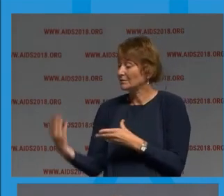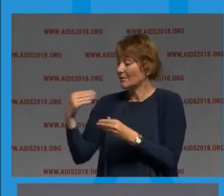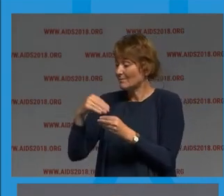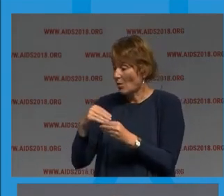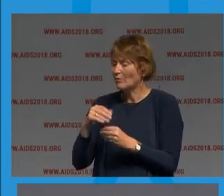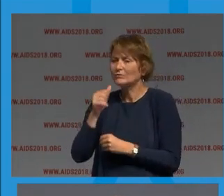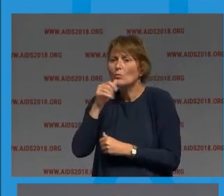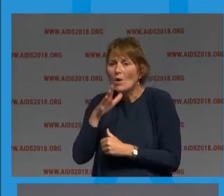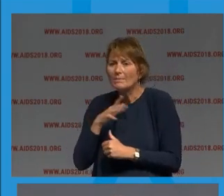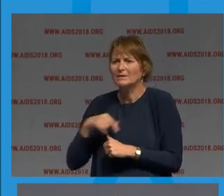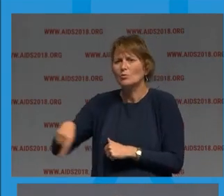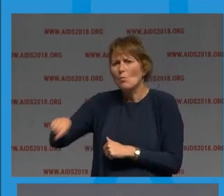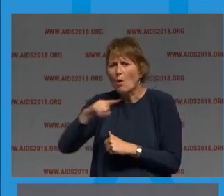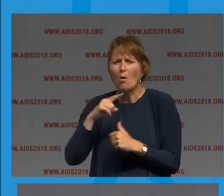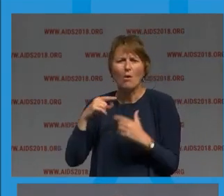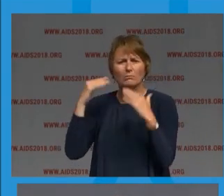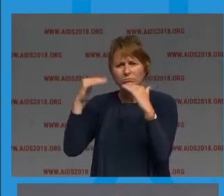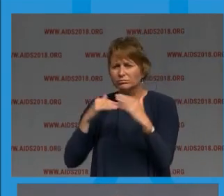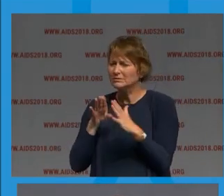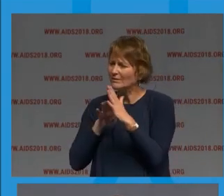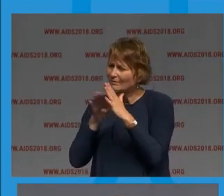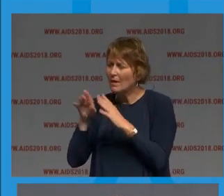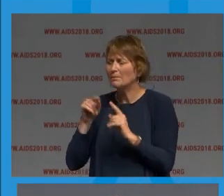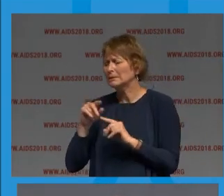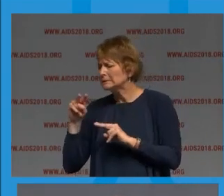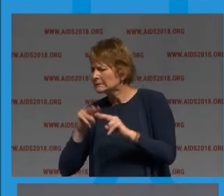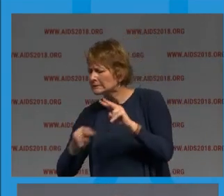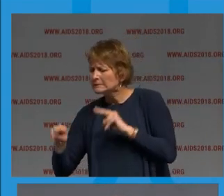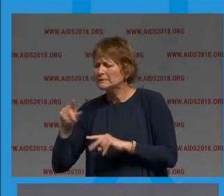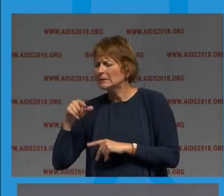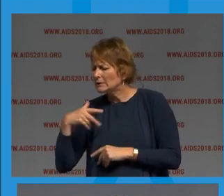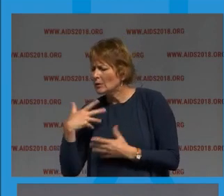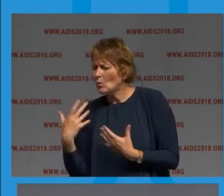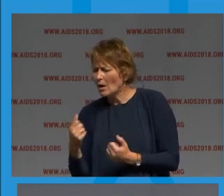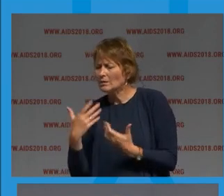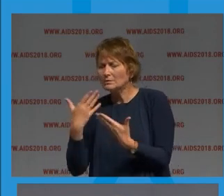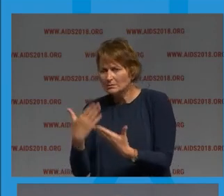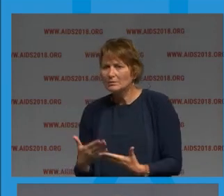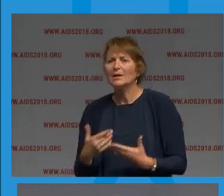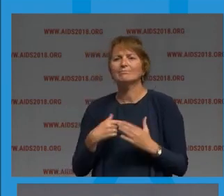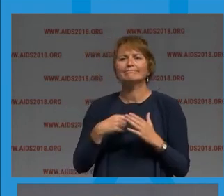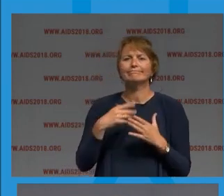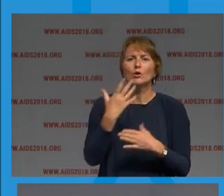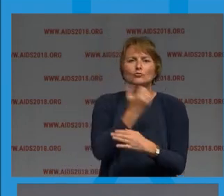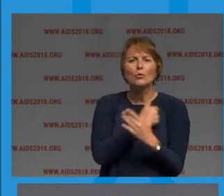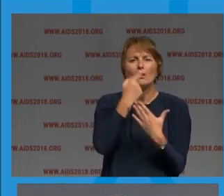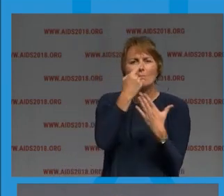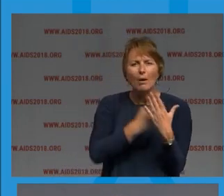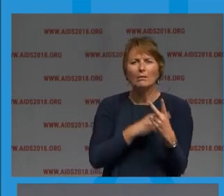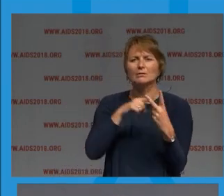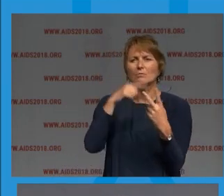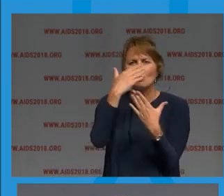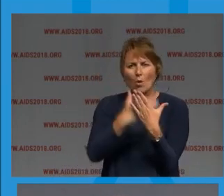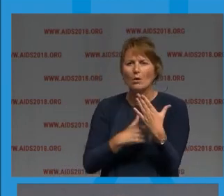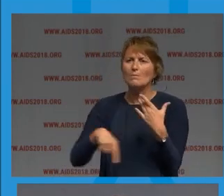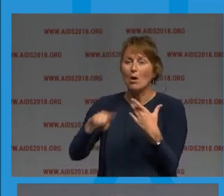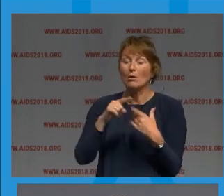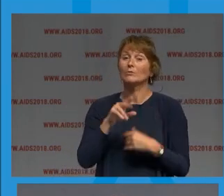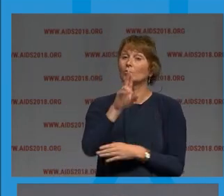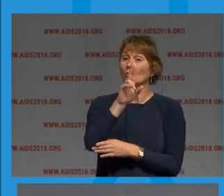of development, implementation, monitoring and evaluation of drug policies and programming. The